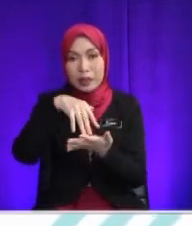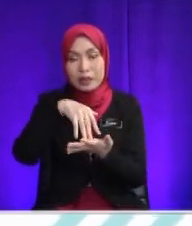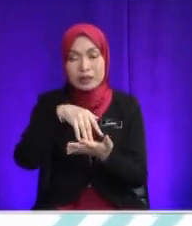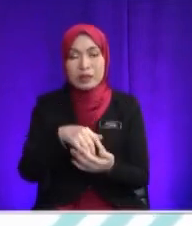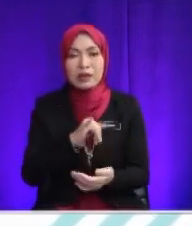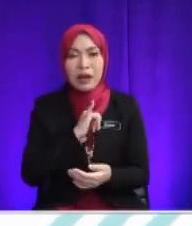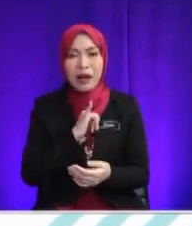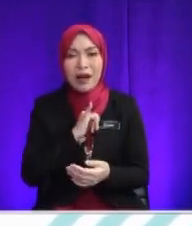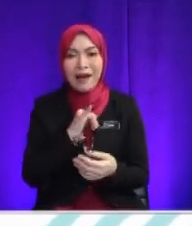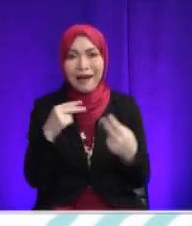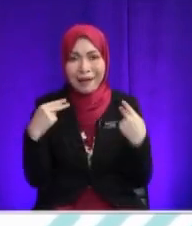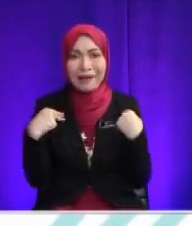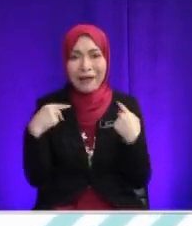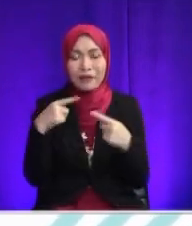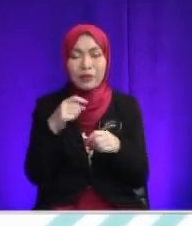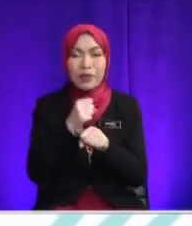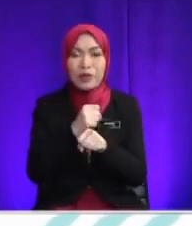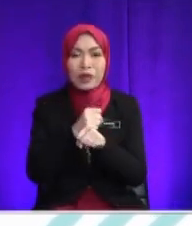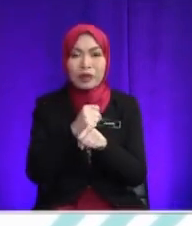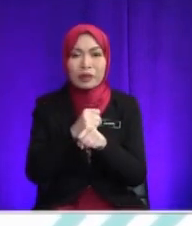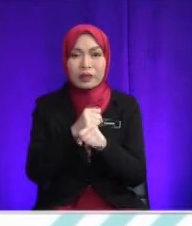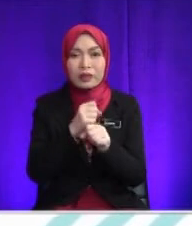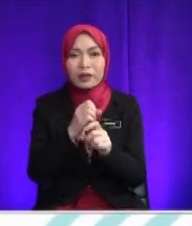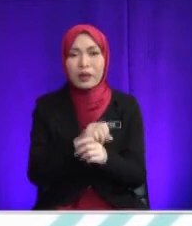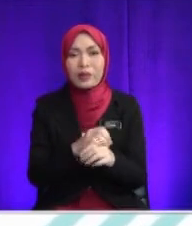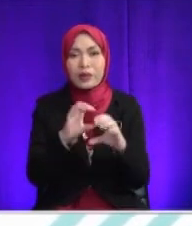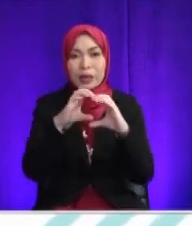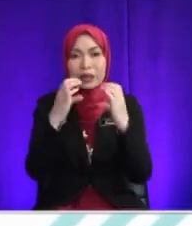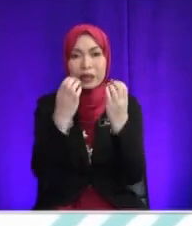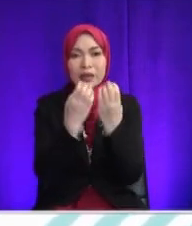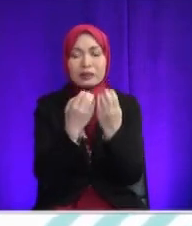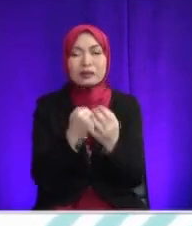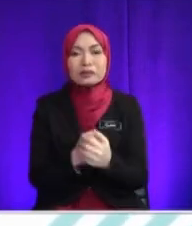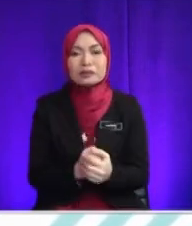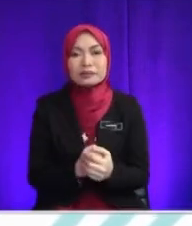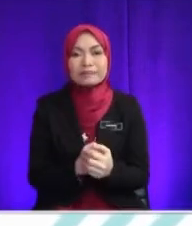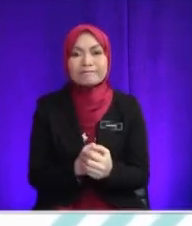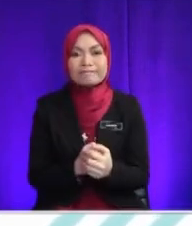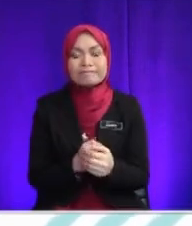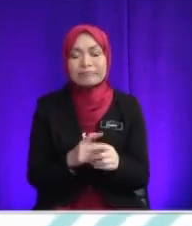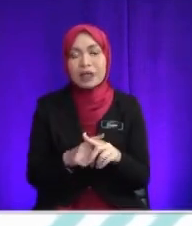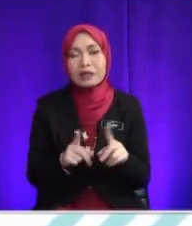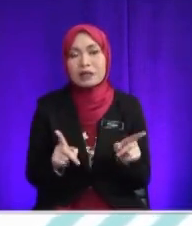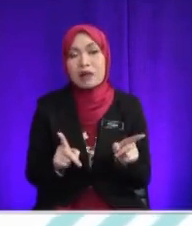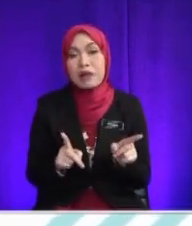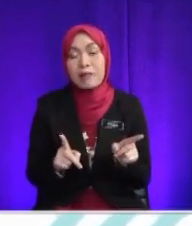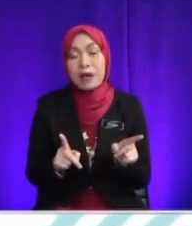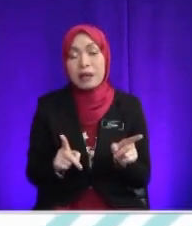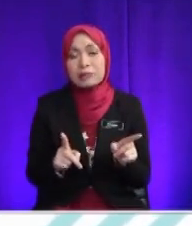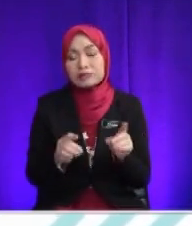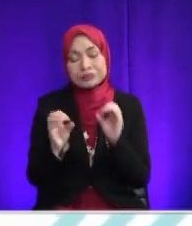I know I was difficult to put up with, and I'm not surprised nobody believed anything I said or trusted me with